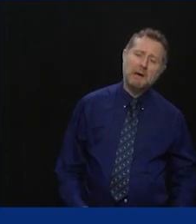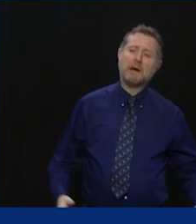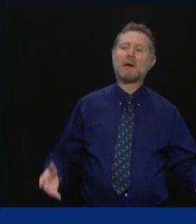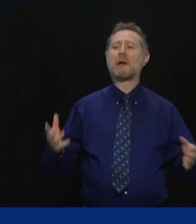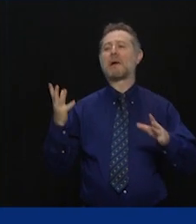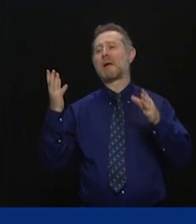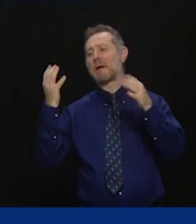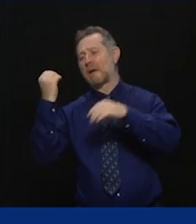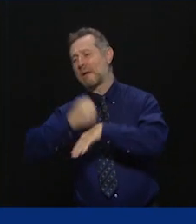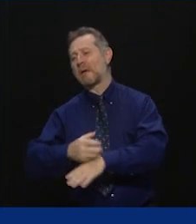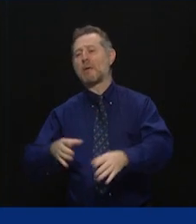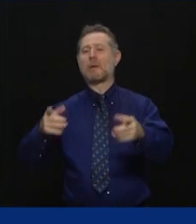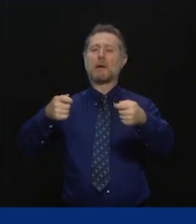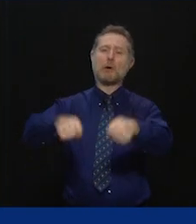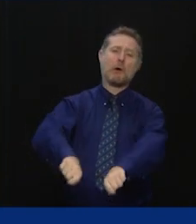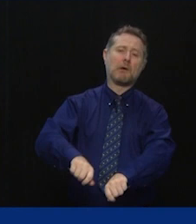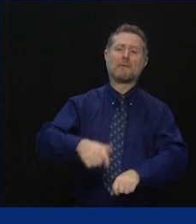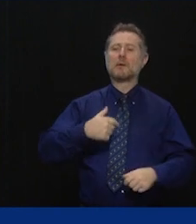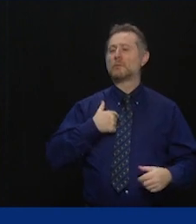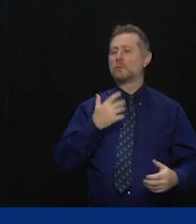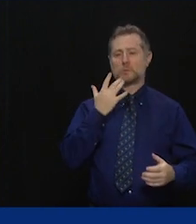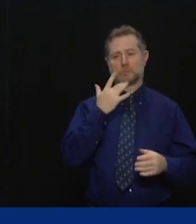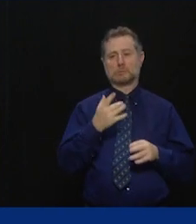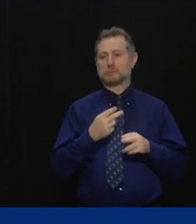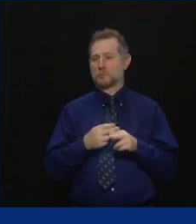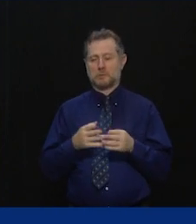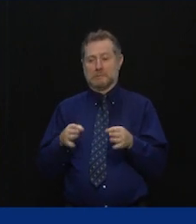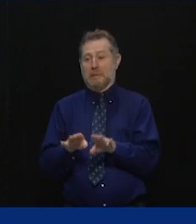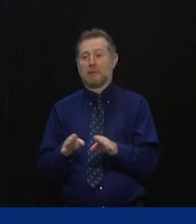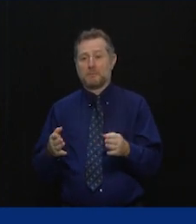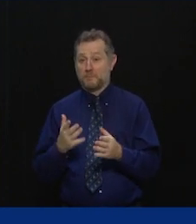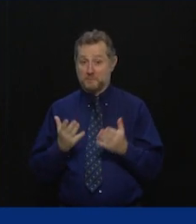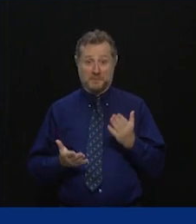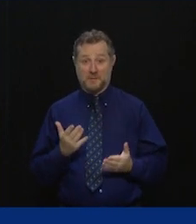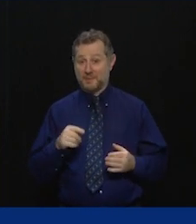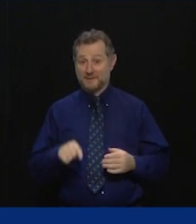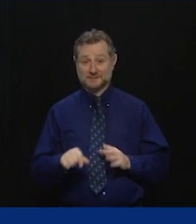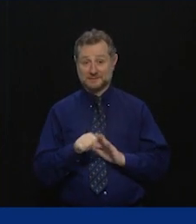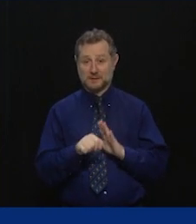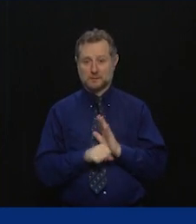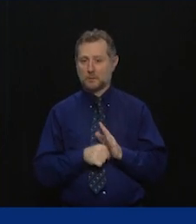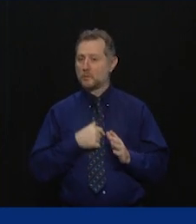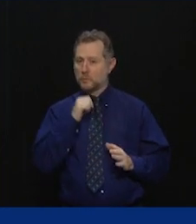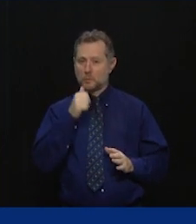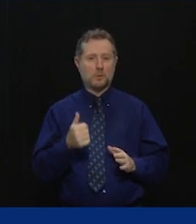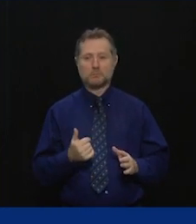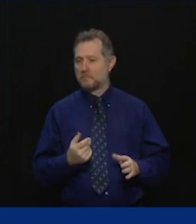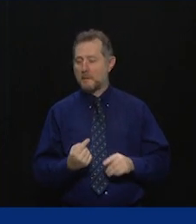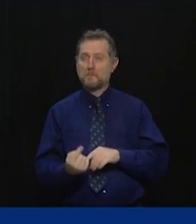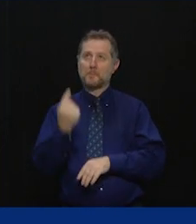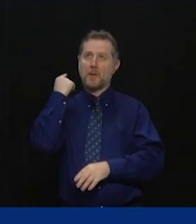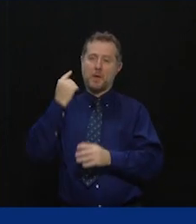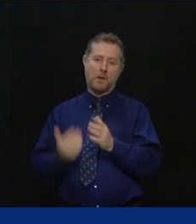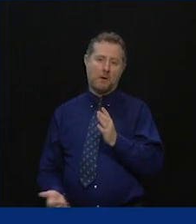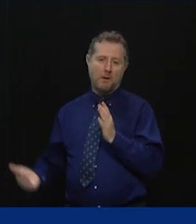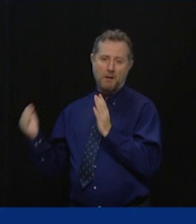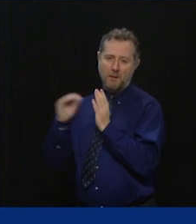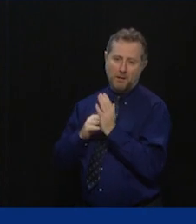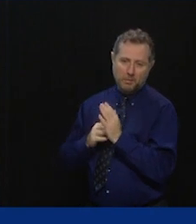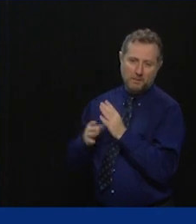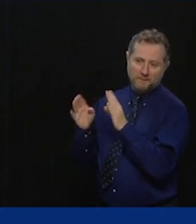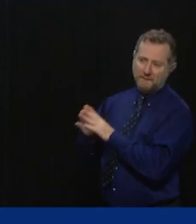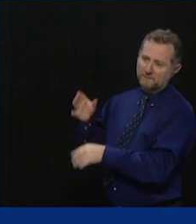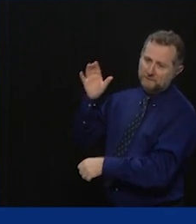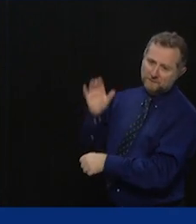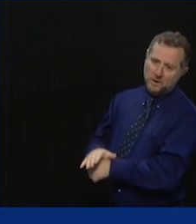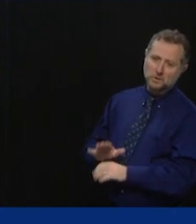situation, but I'm not going backwards, and the state is not going backwards to a time where we have to have kids learning remotely,